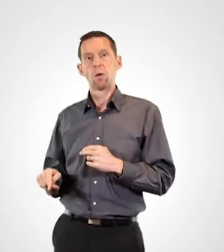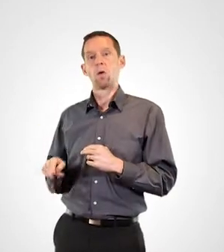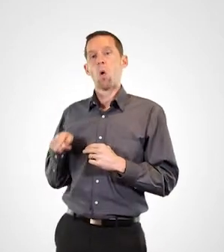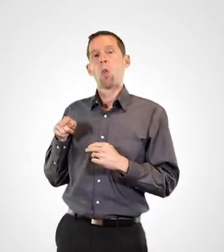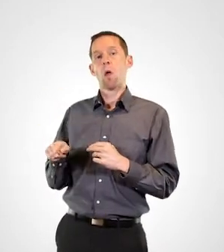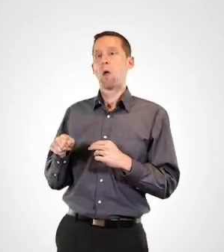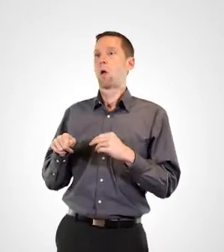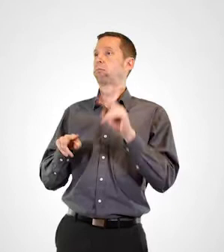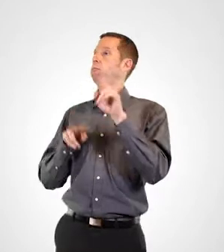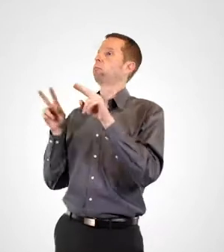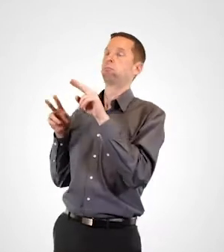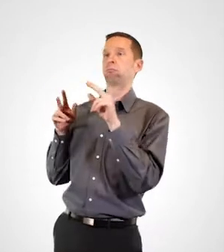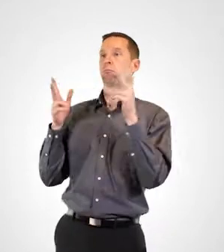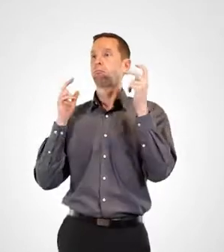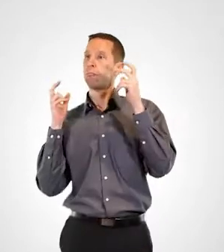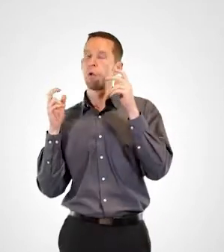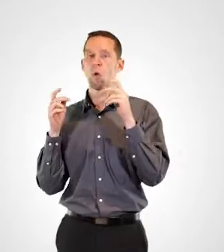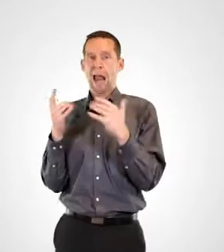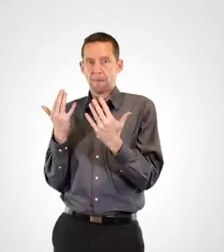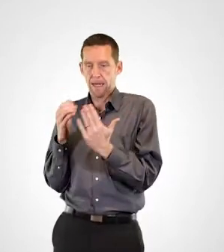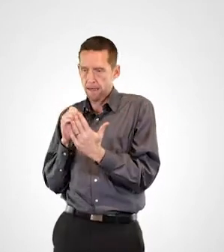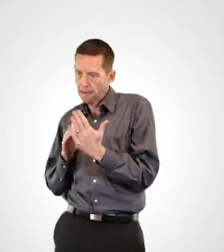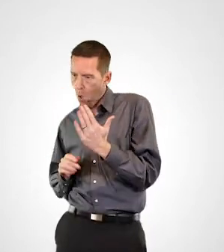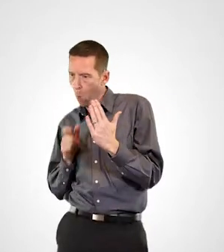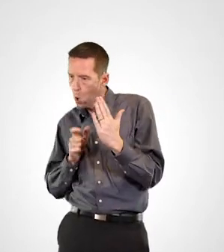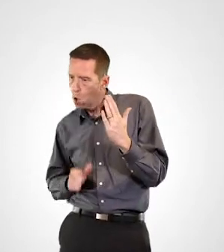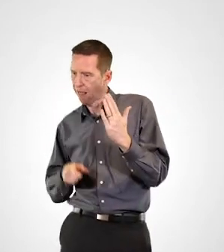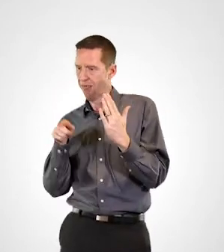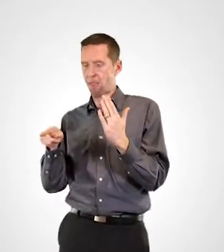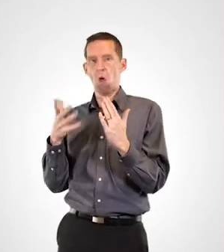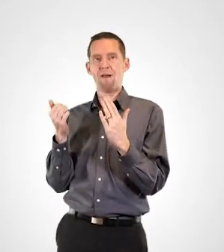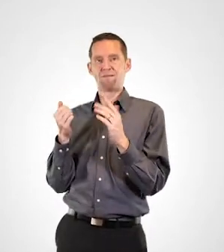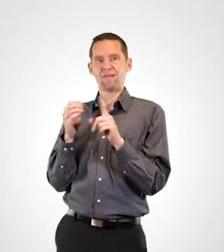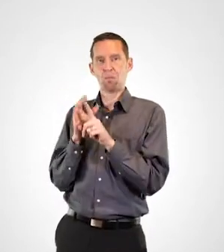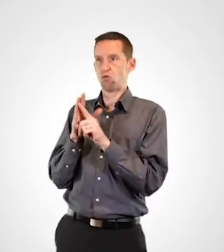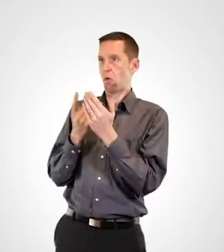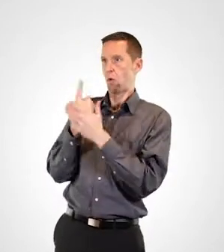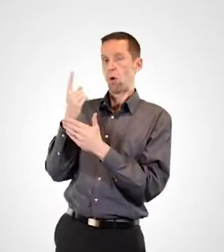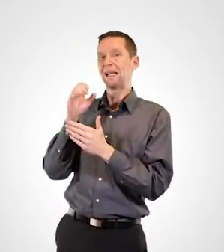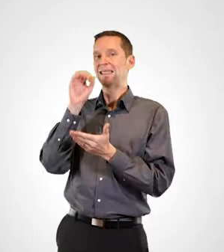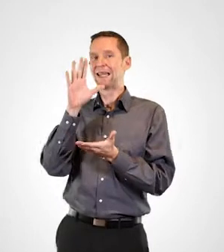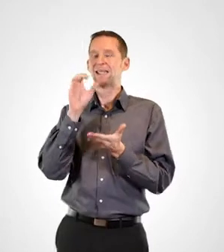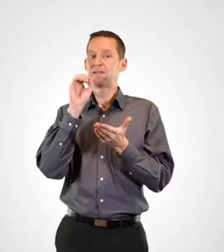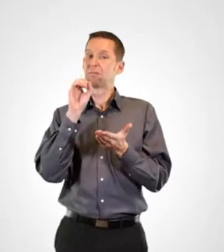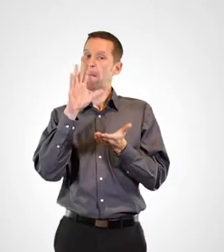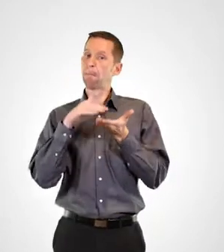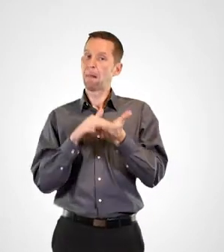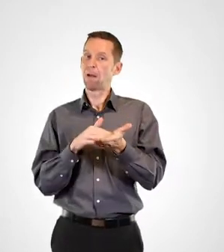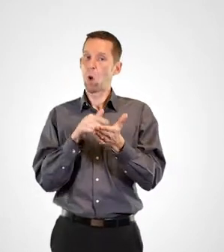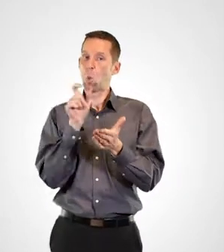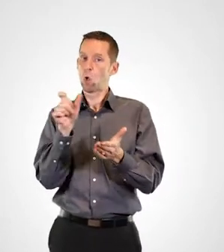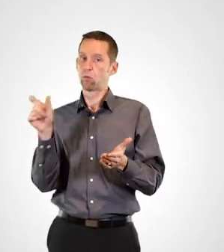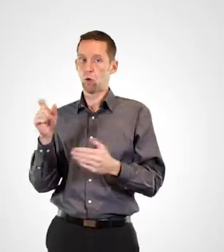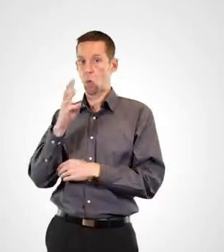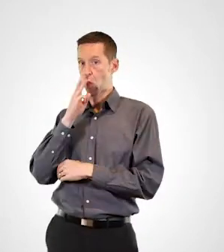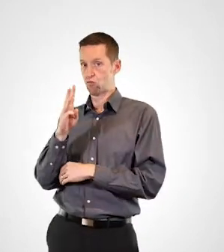been exposed to, so they actually were able to count the number of words that kiddies were exposed to in these language samples. They'd been exposed to 10 million words